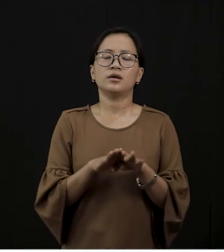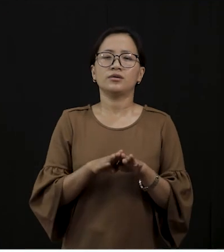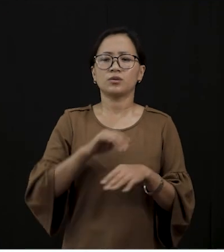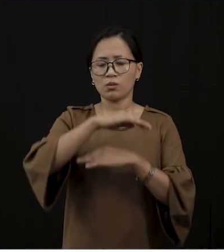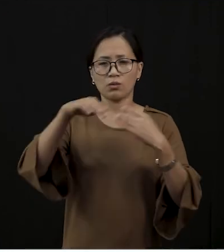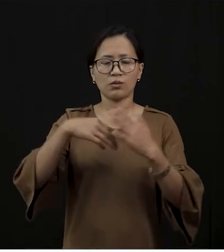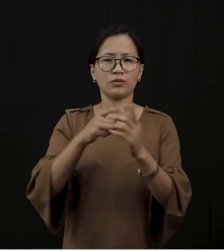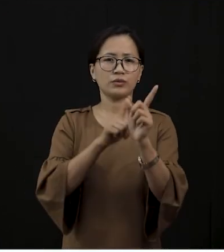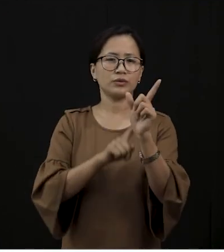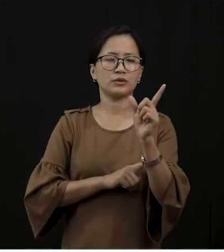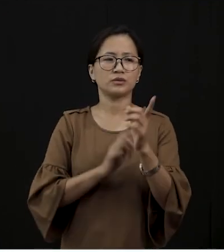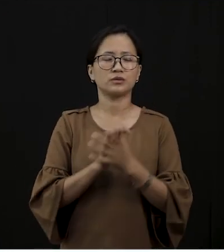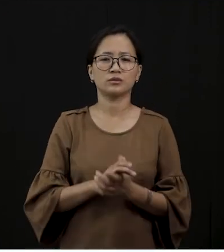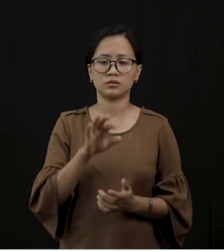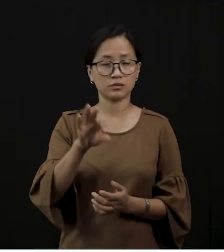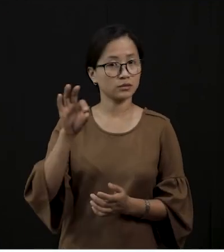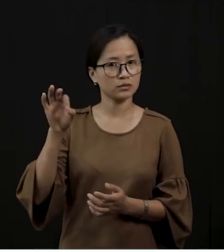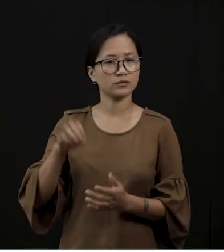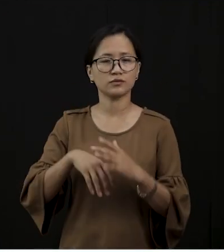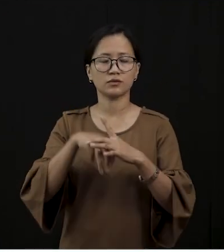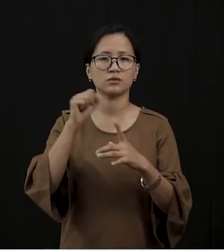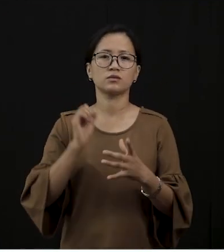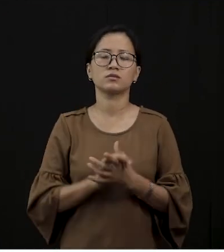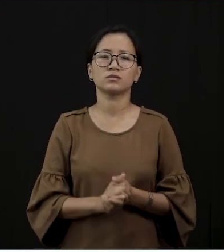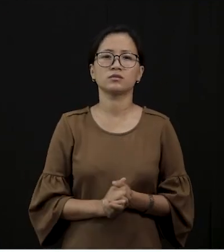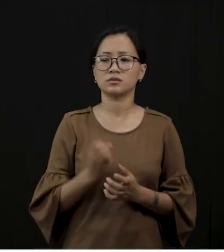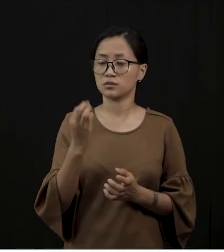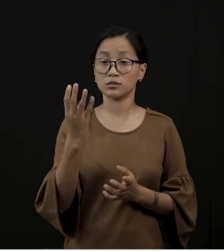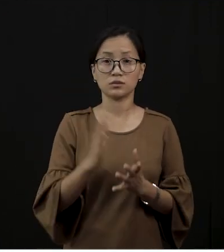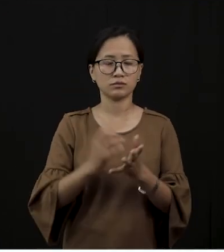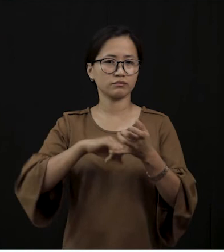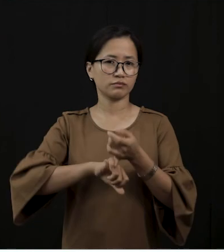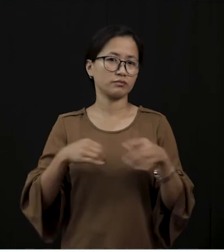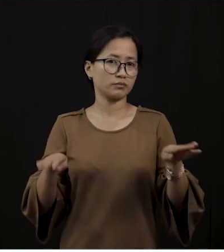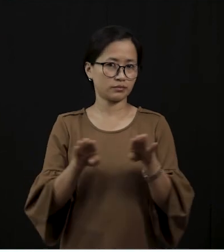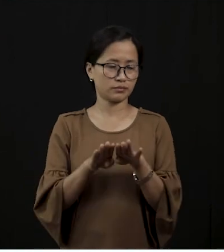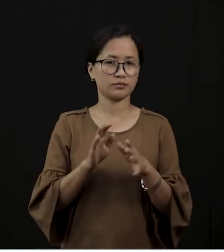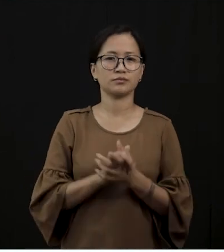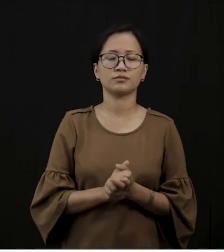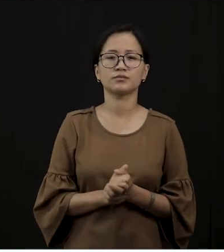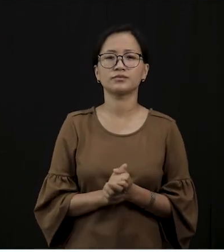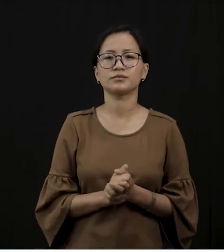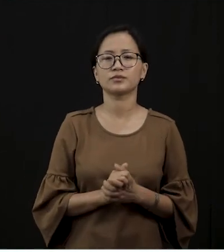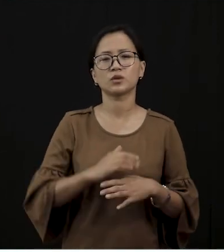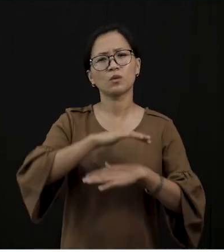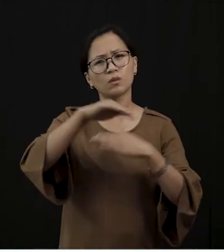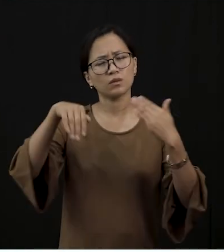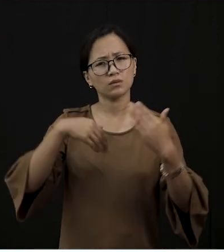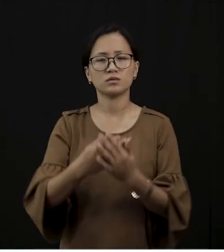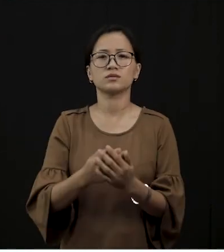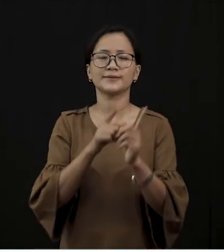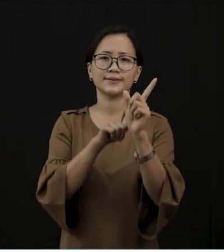year. Try to find out the total number of Sundays the whole year